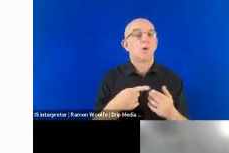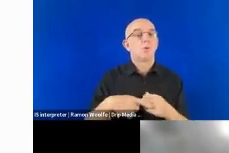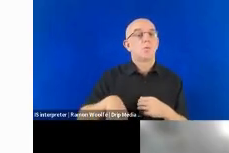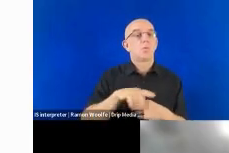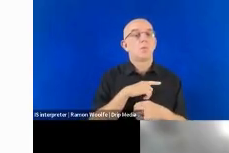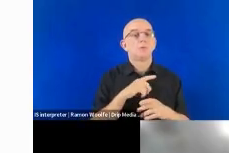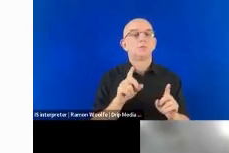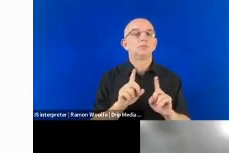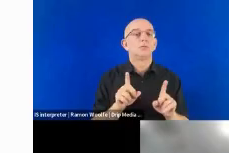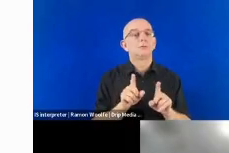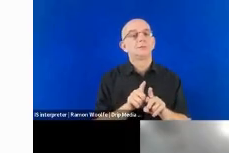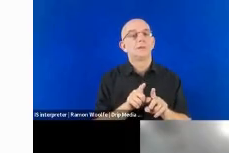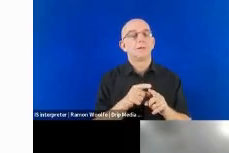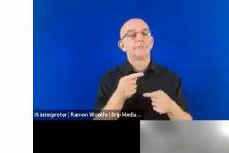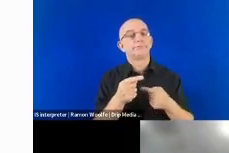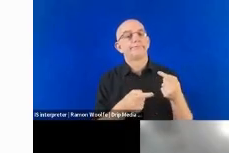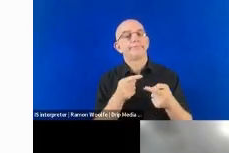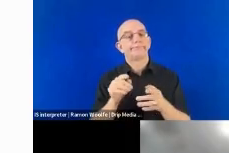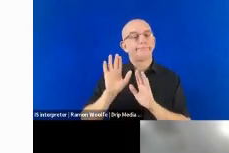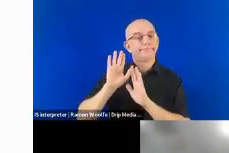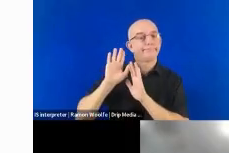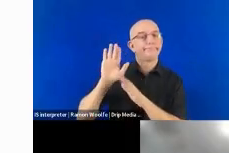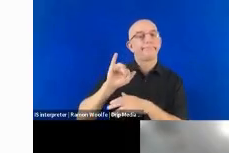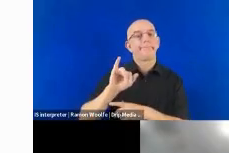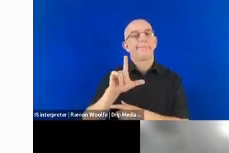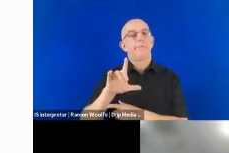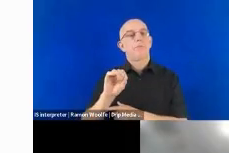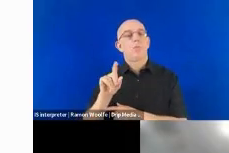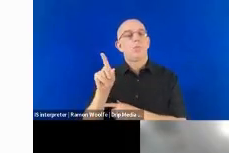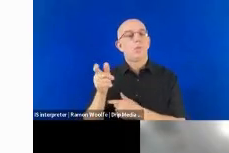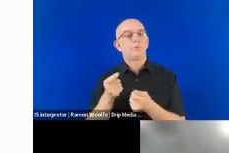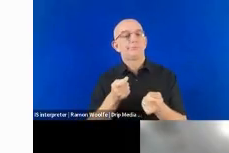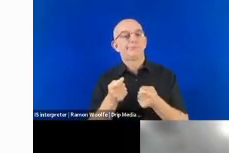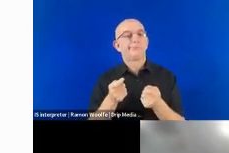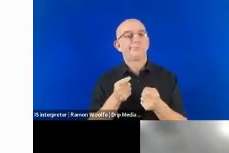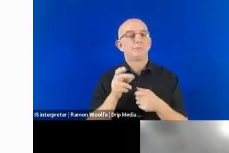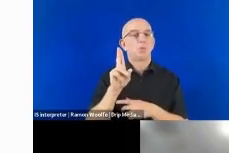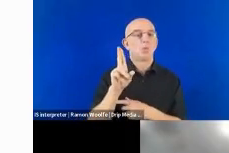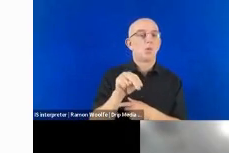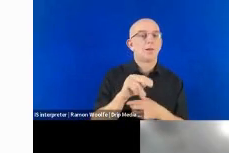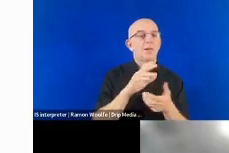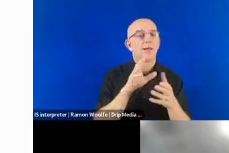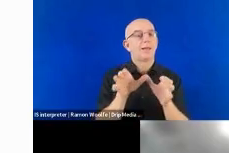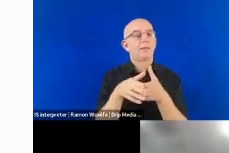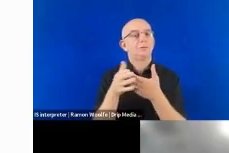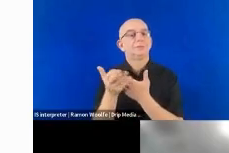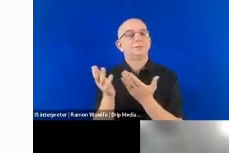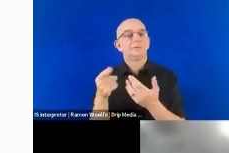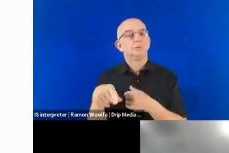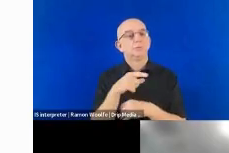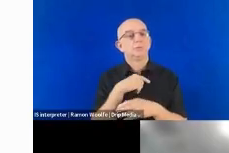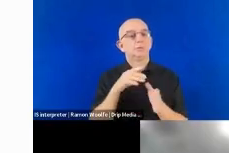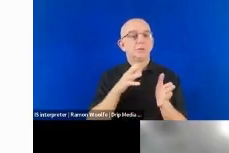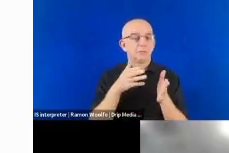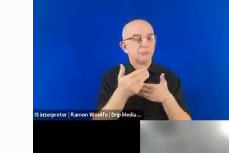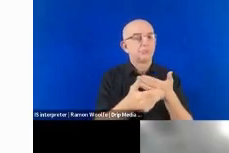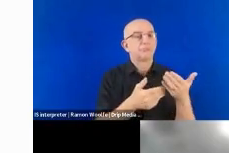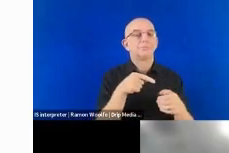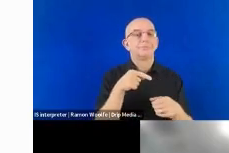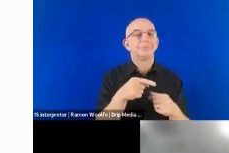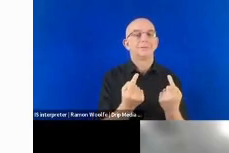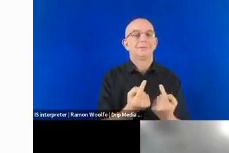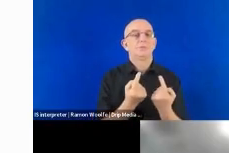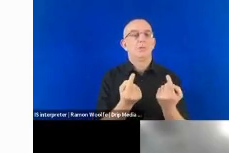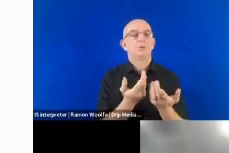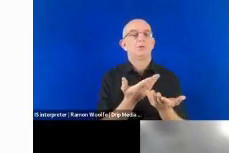actually adopt the tools. And for instance, we'll be looking at one of these cases in